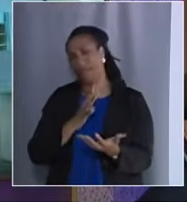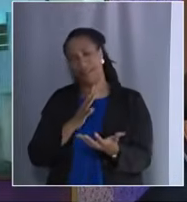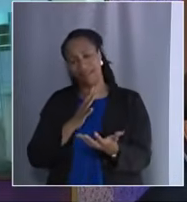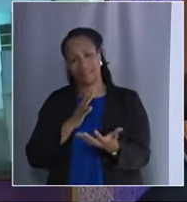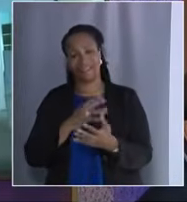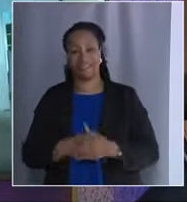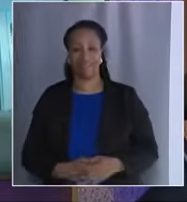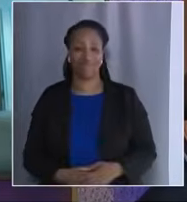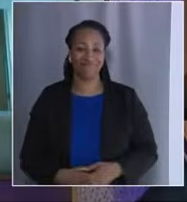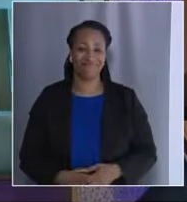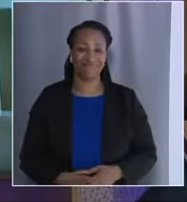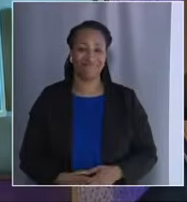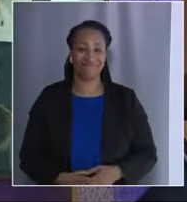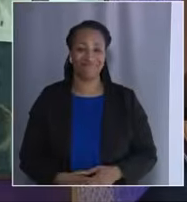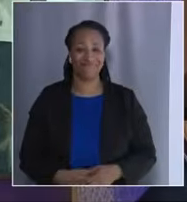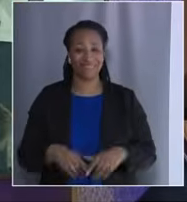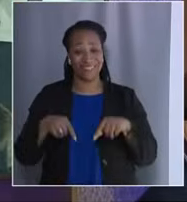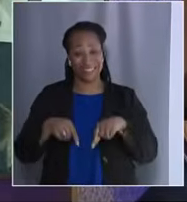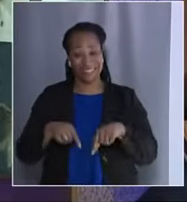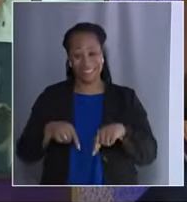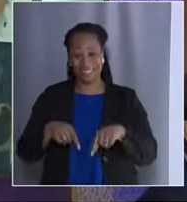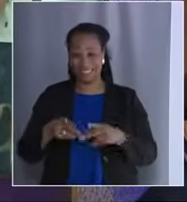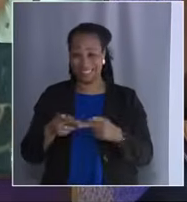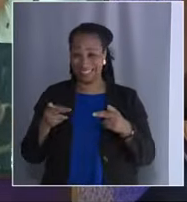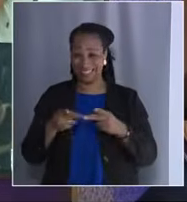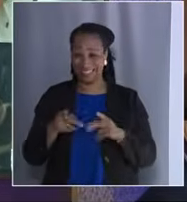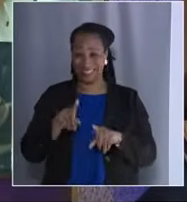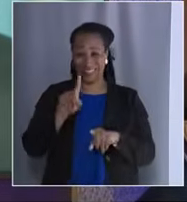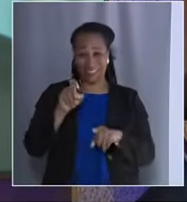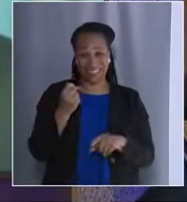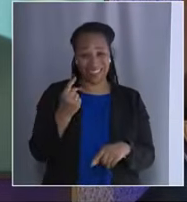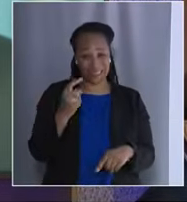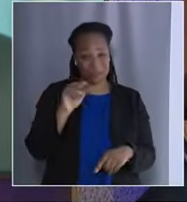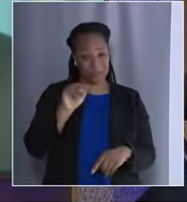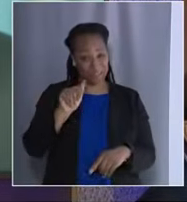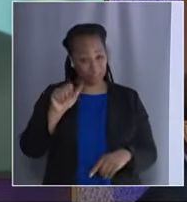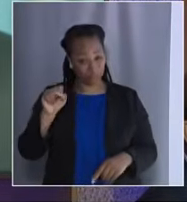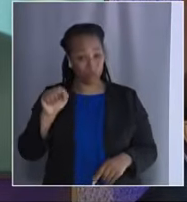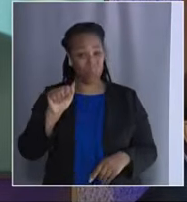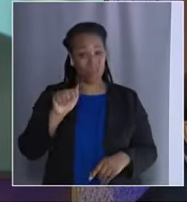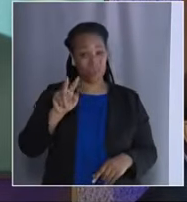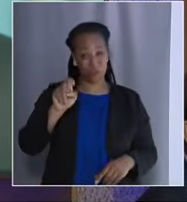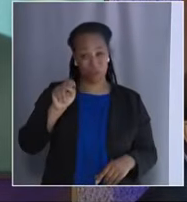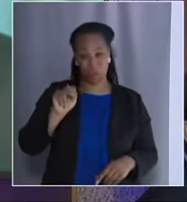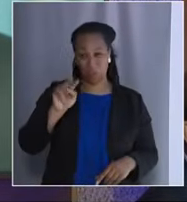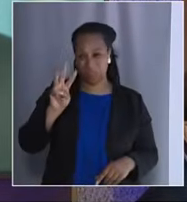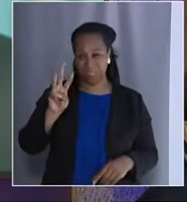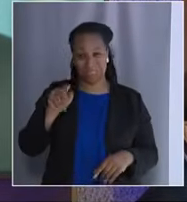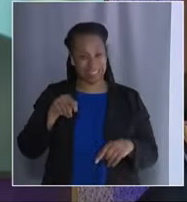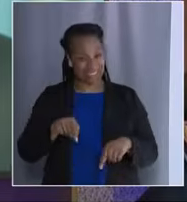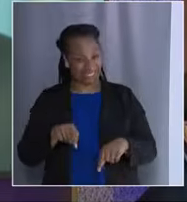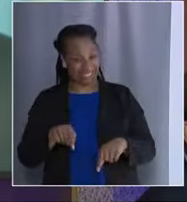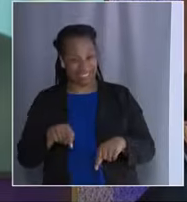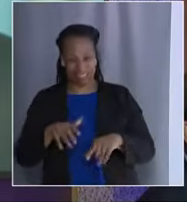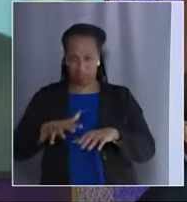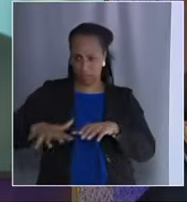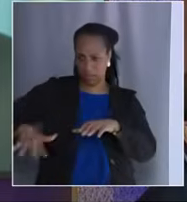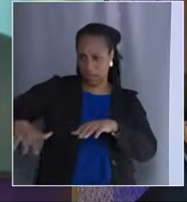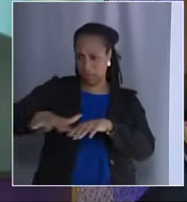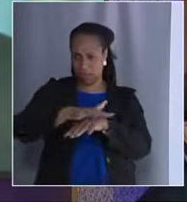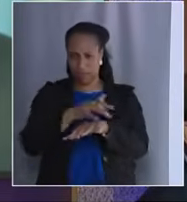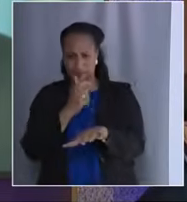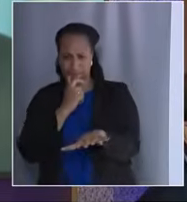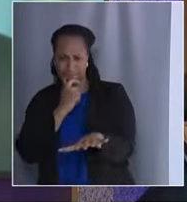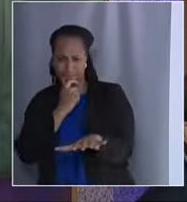Being in 111 Mass Avenue has allowed us to tear down the traditional higher ed silos that sometimes